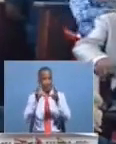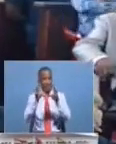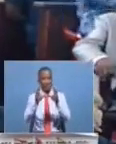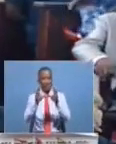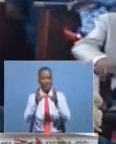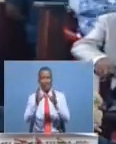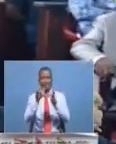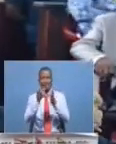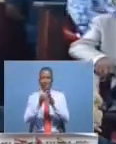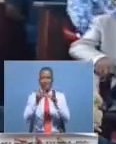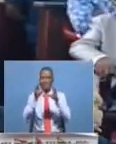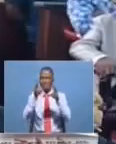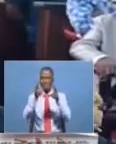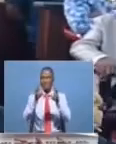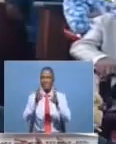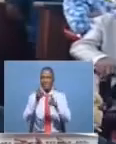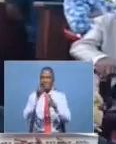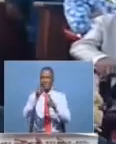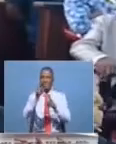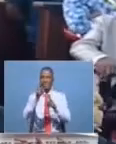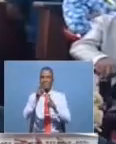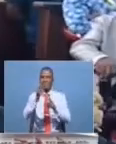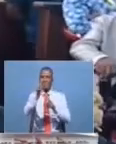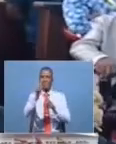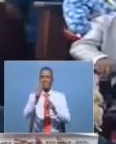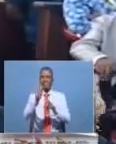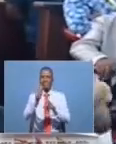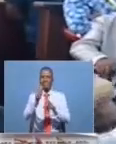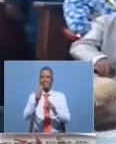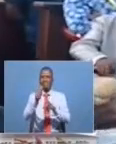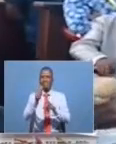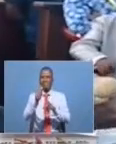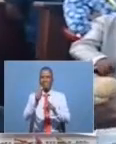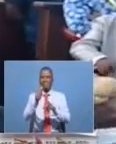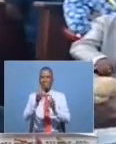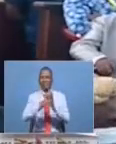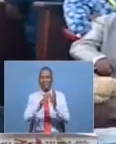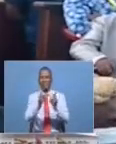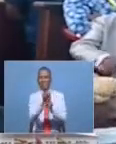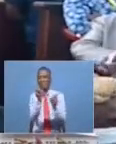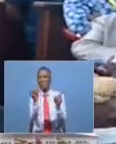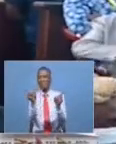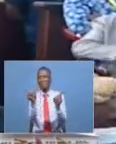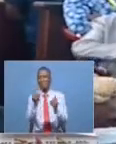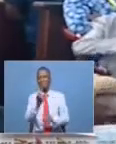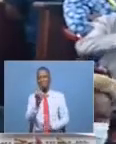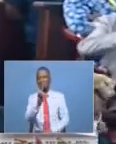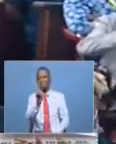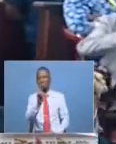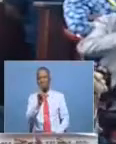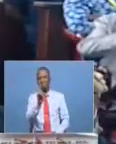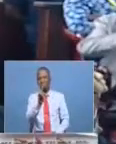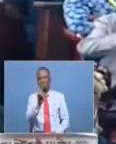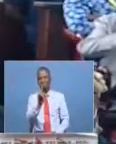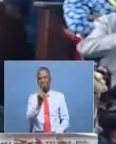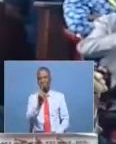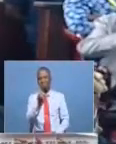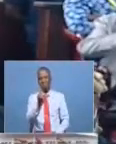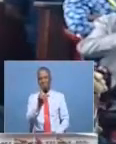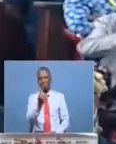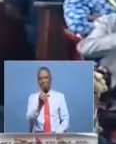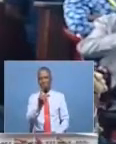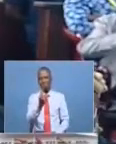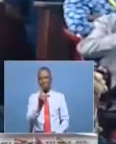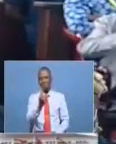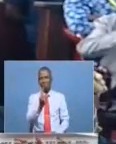that your lordships can just depart from your previous decision, that claim is not